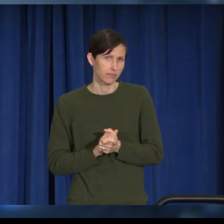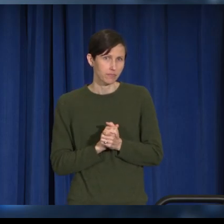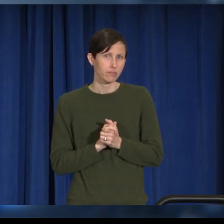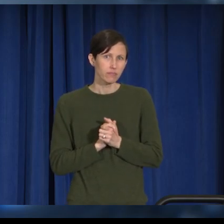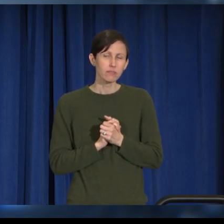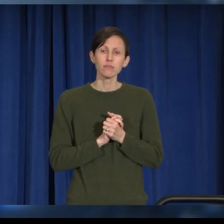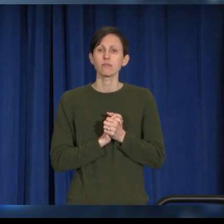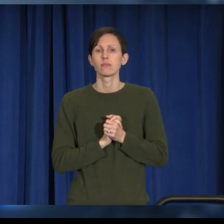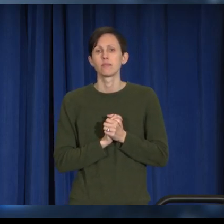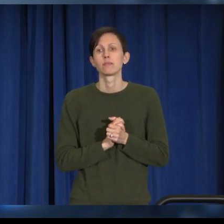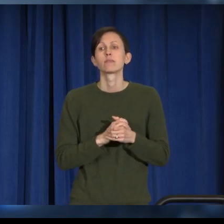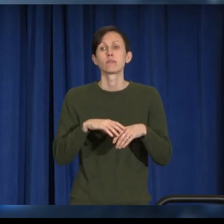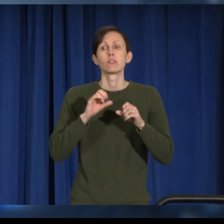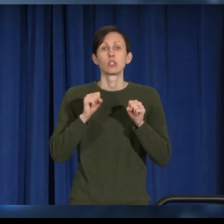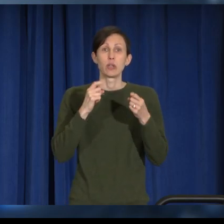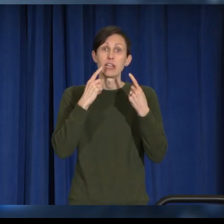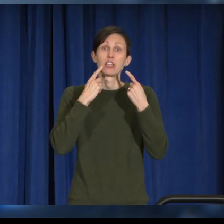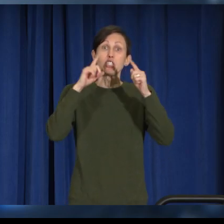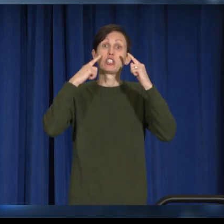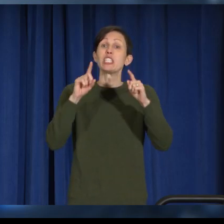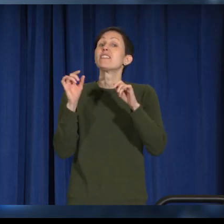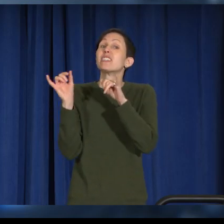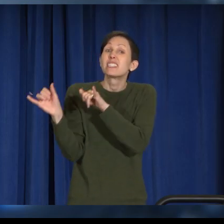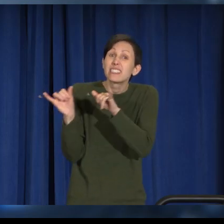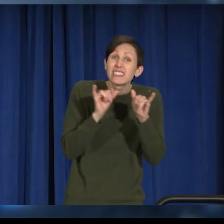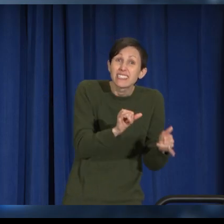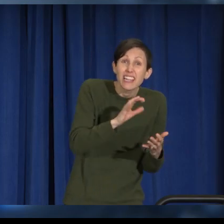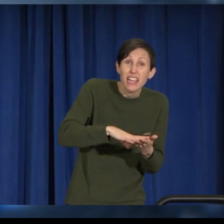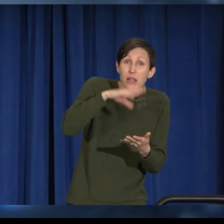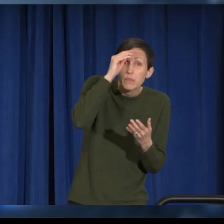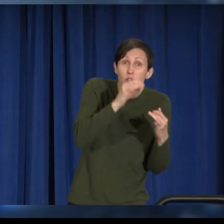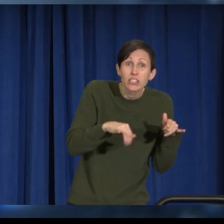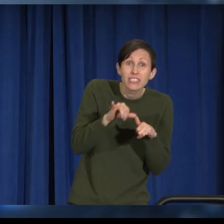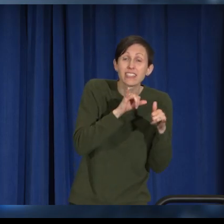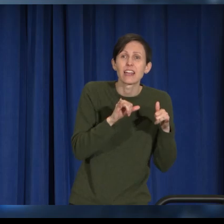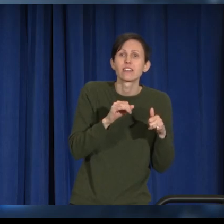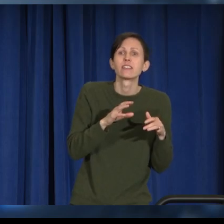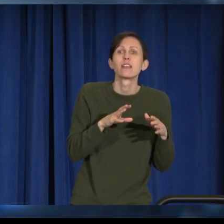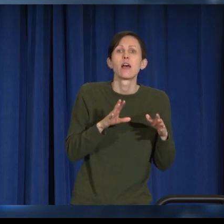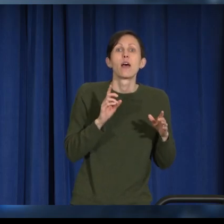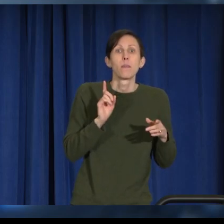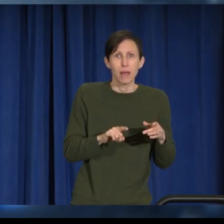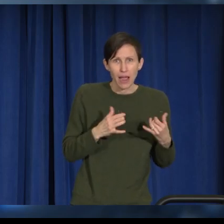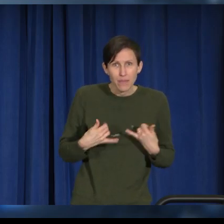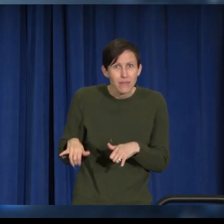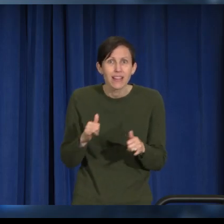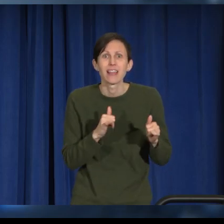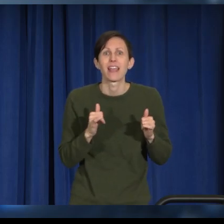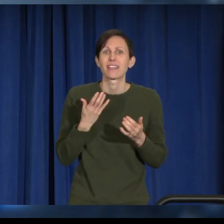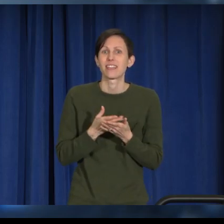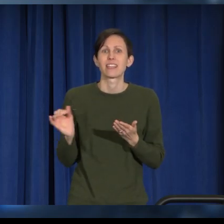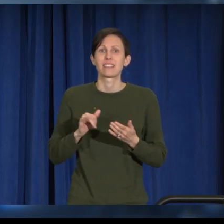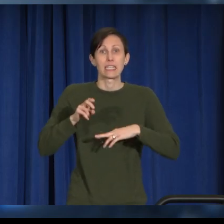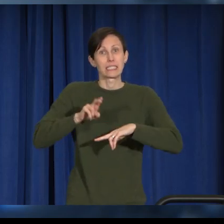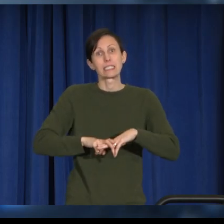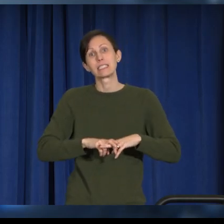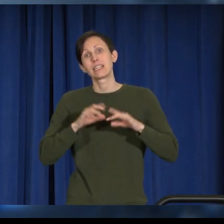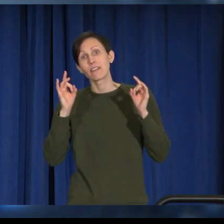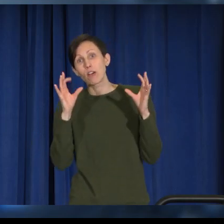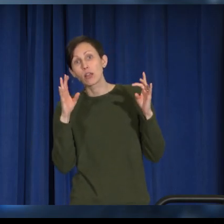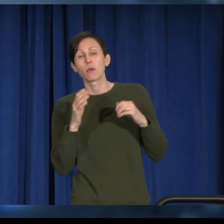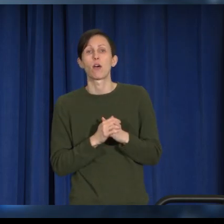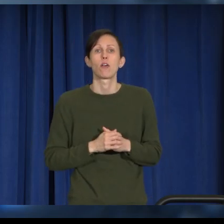people. You can achieve those same learning standards, however, by playing sports like sitting volleyball, by playing sports like